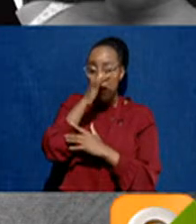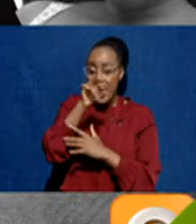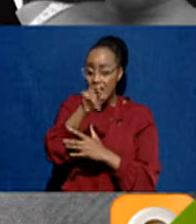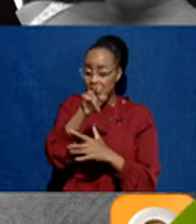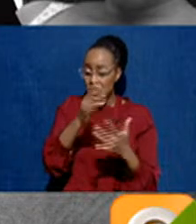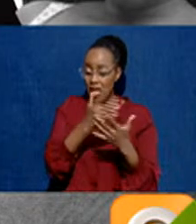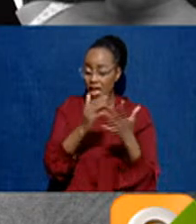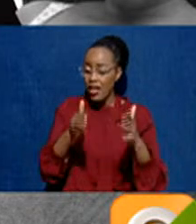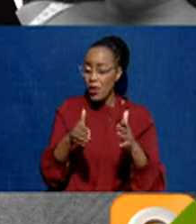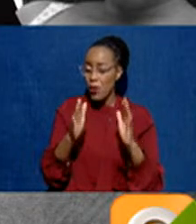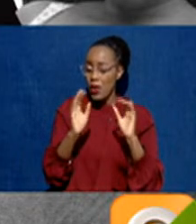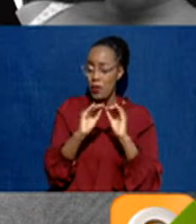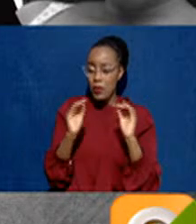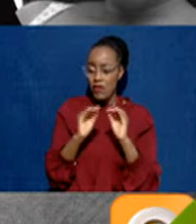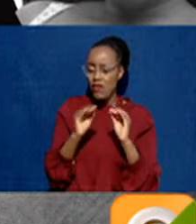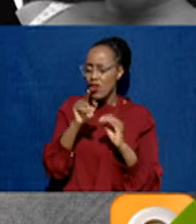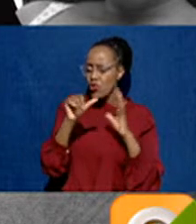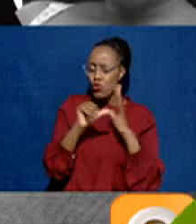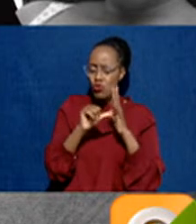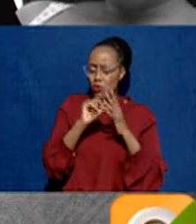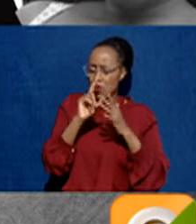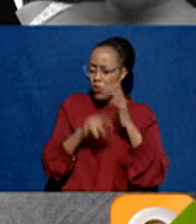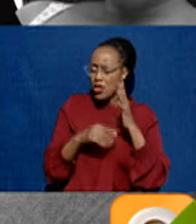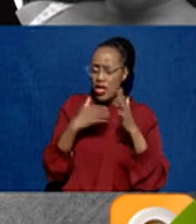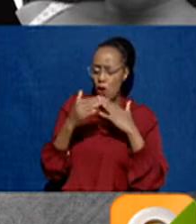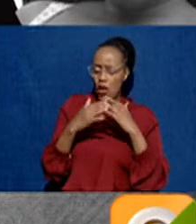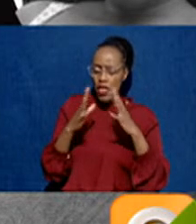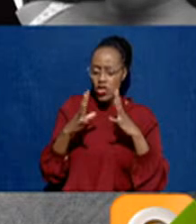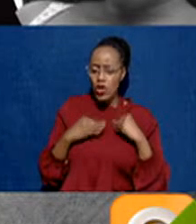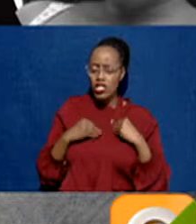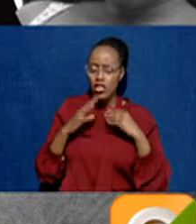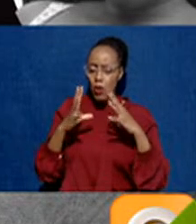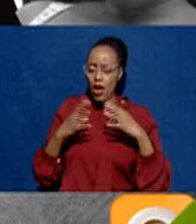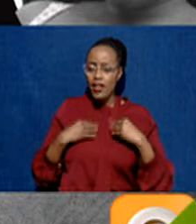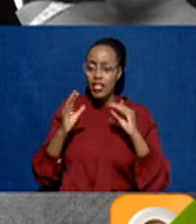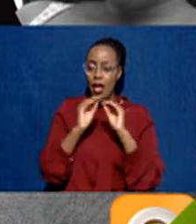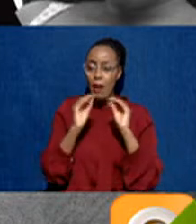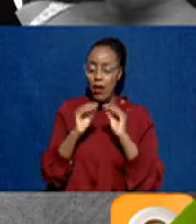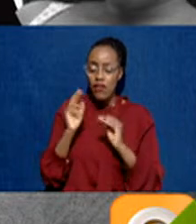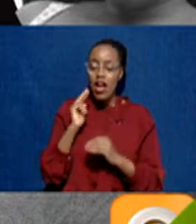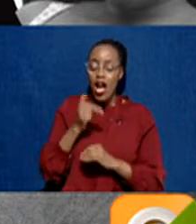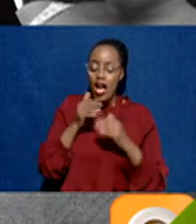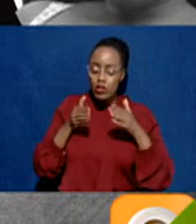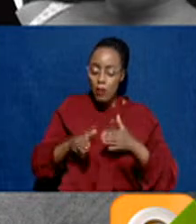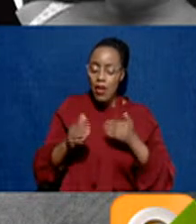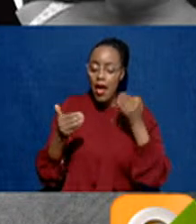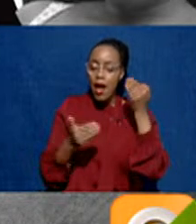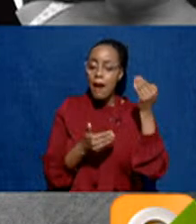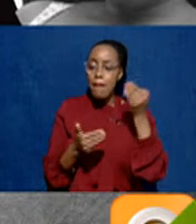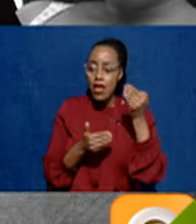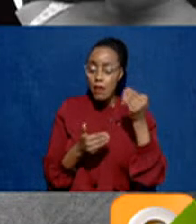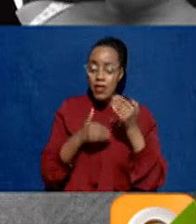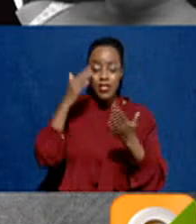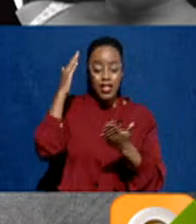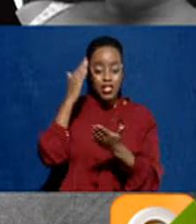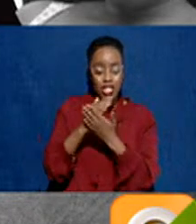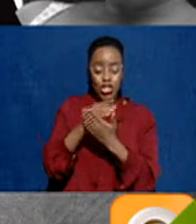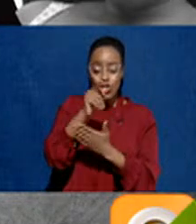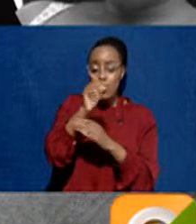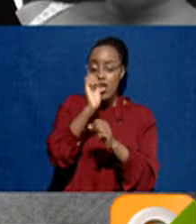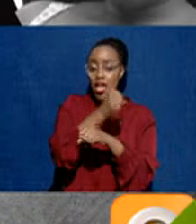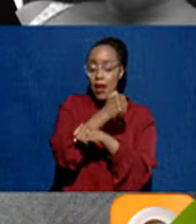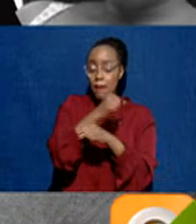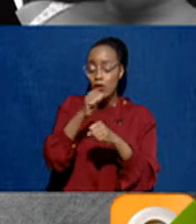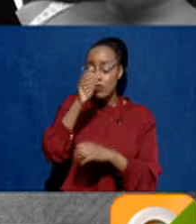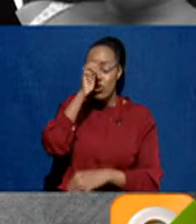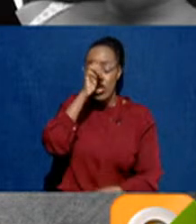in any way. What's wrong with you? Whether you accept it or not, we are having a baby. It's a reality you can never